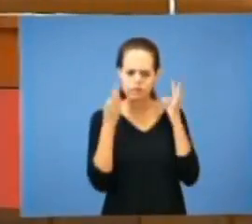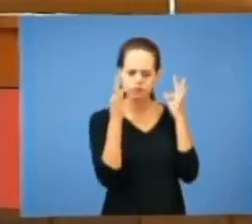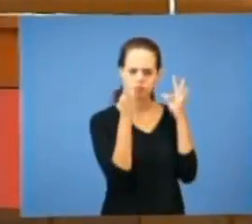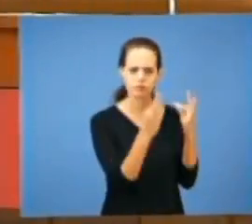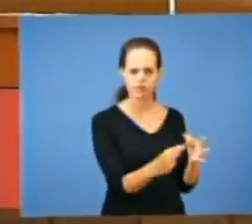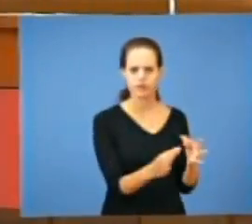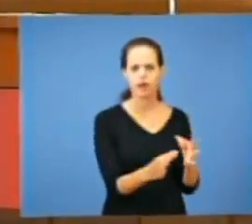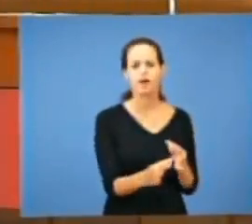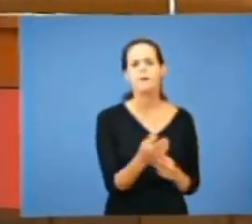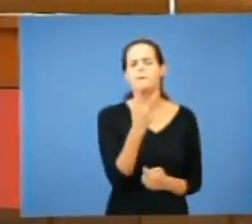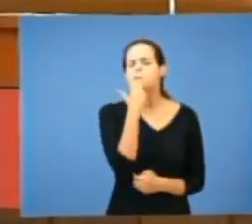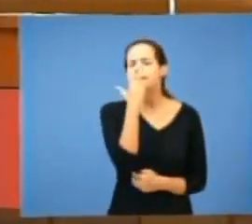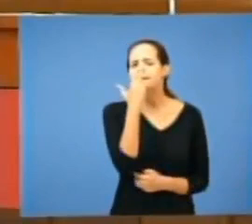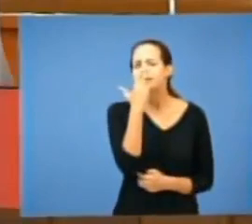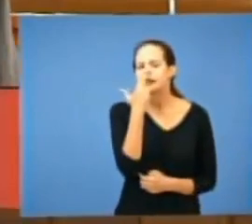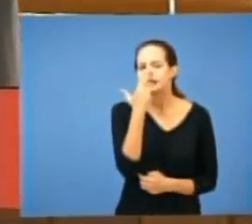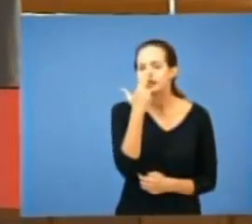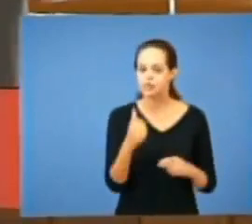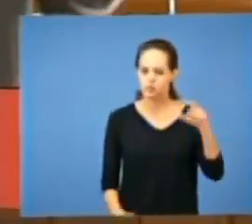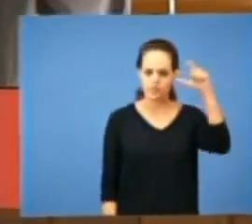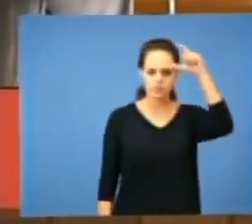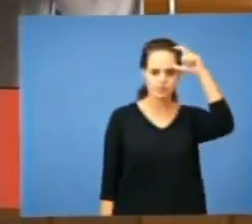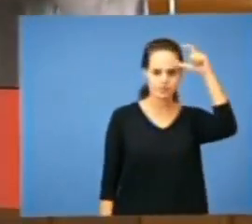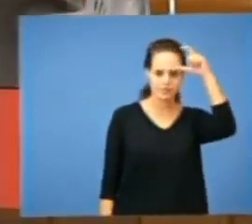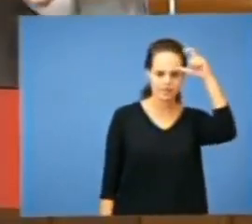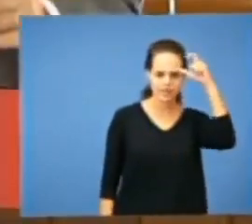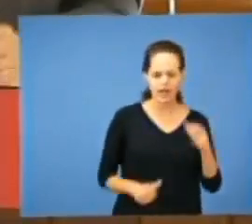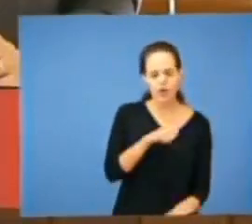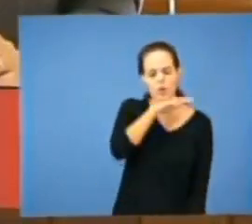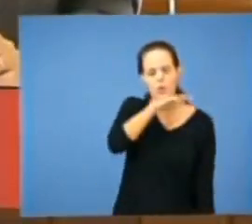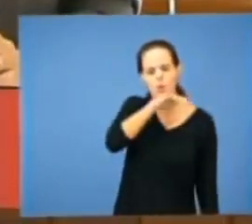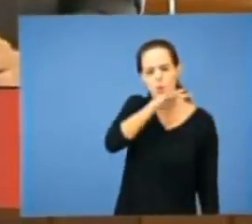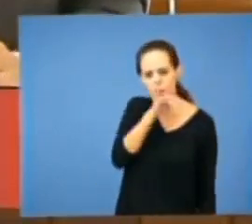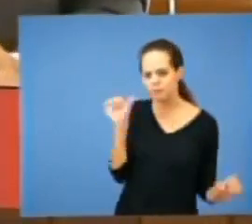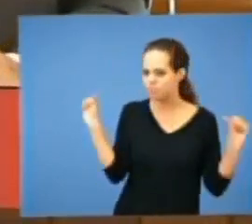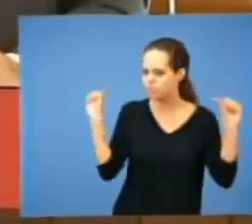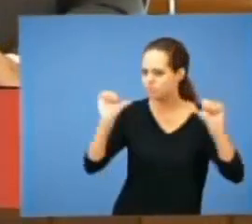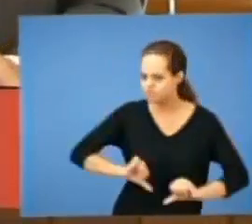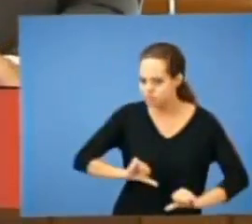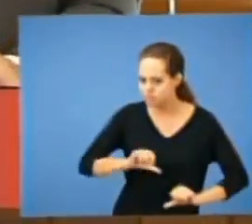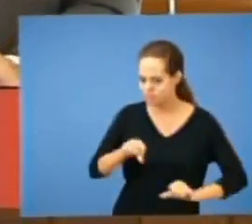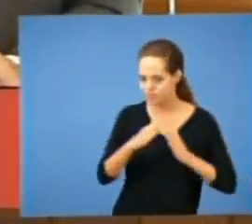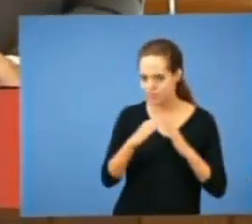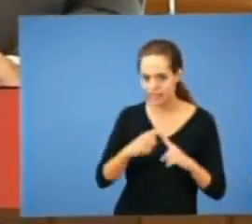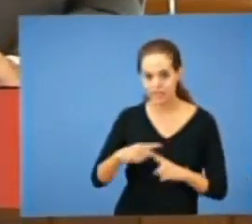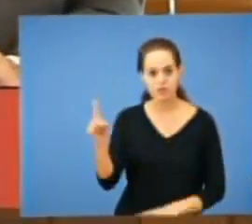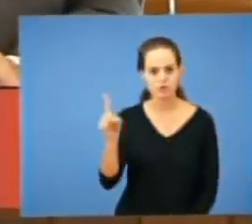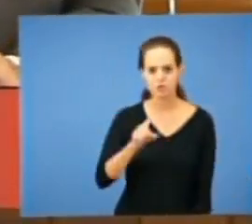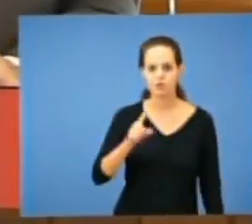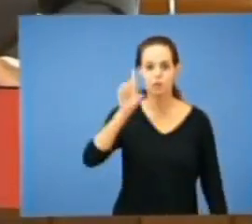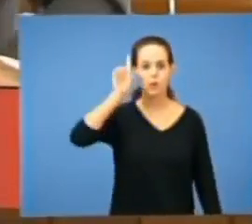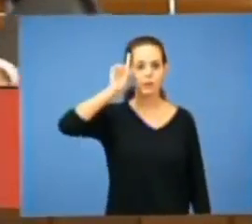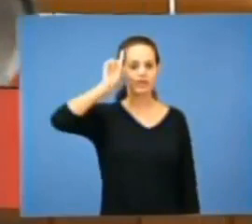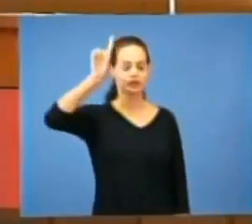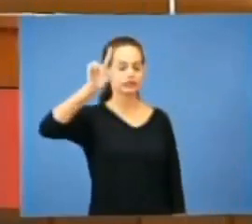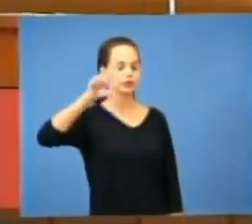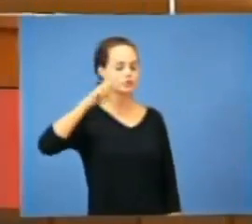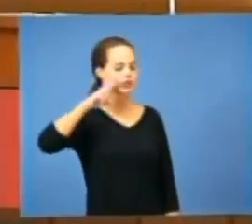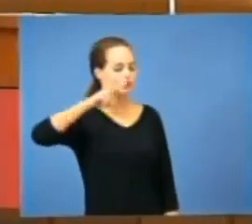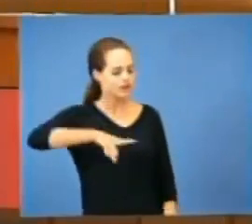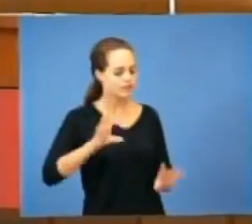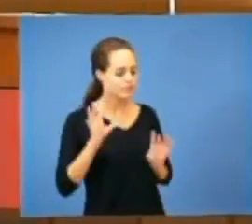read what seemed by the enemy something bad, but for God the project